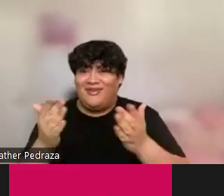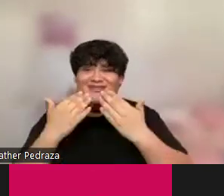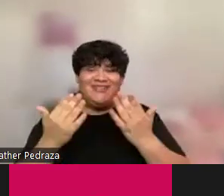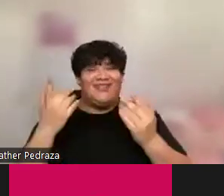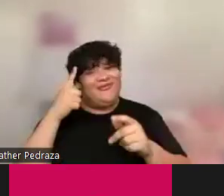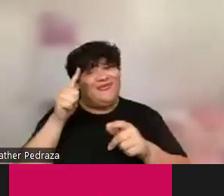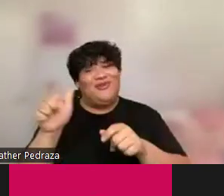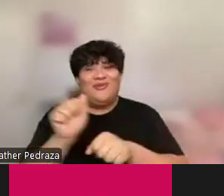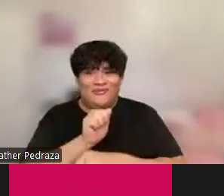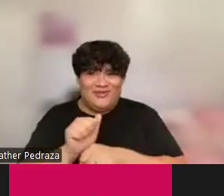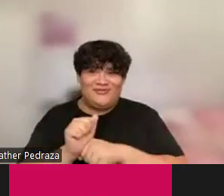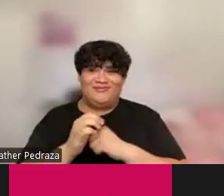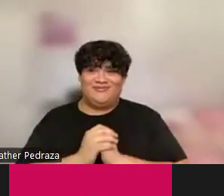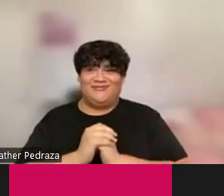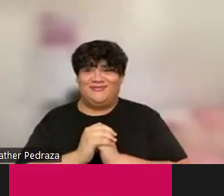for your work.